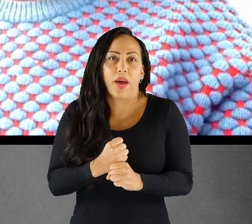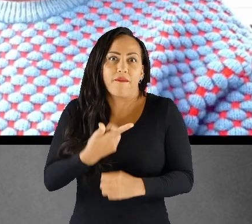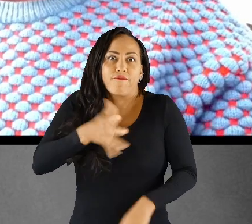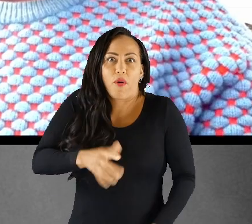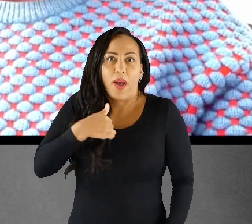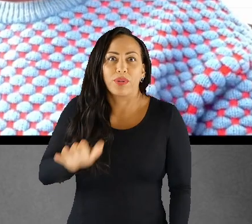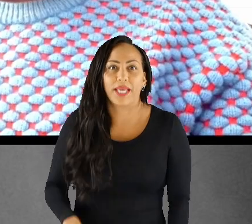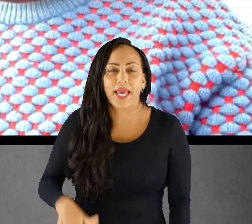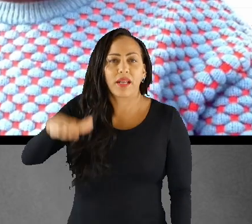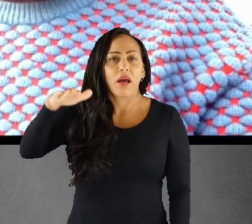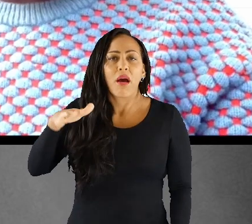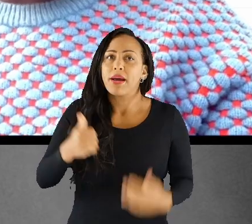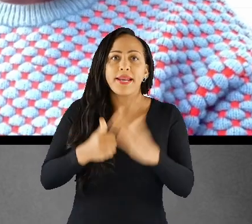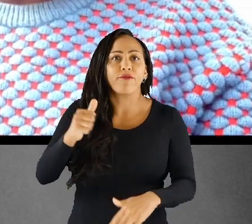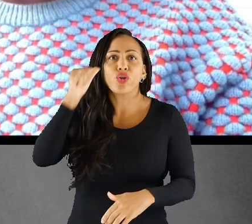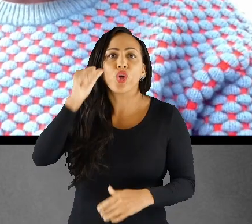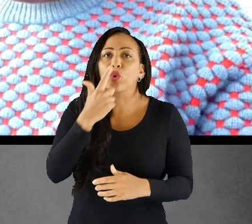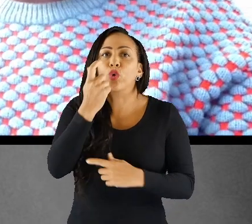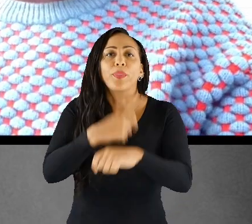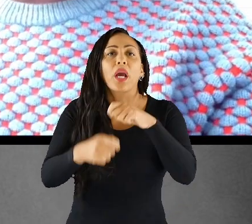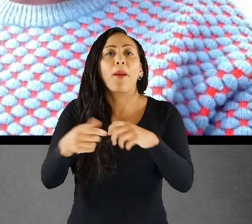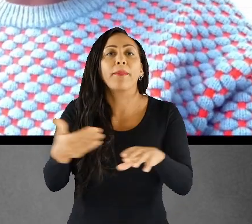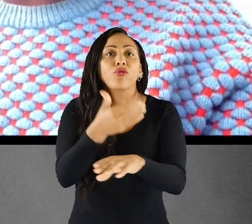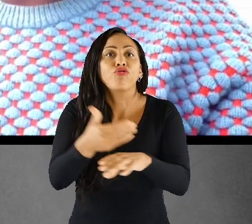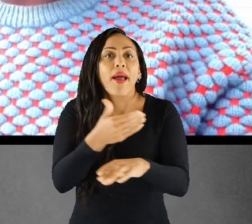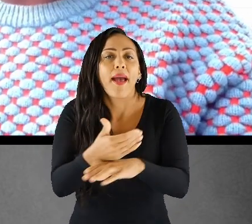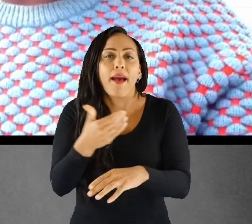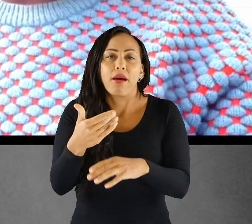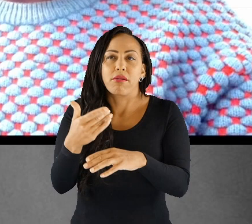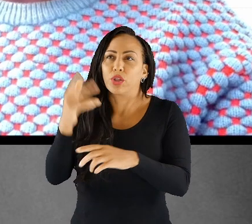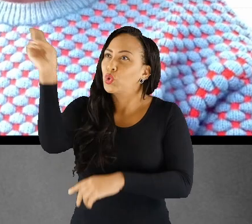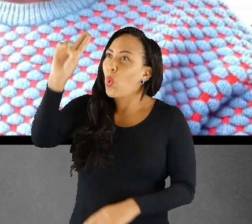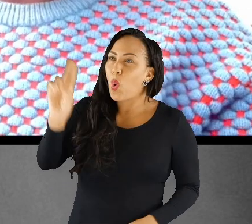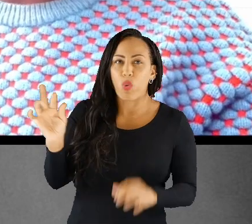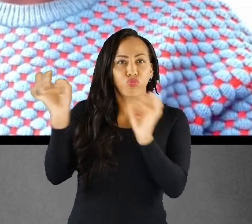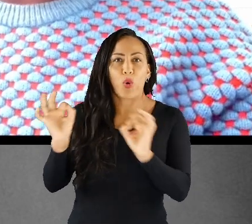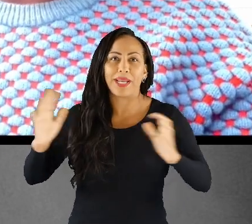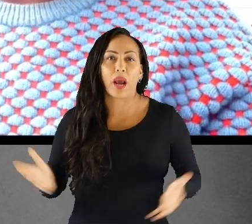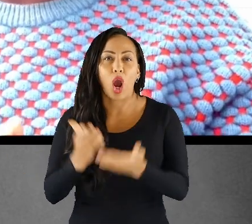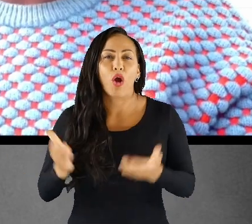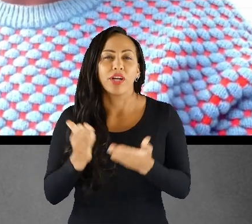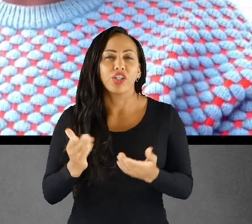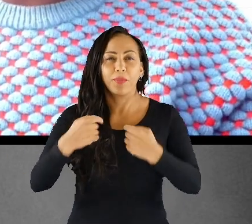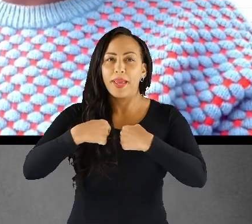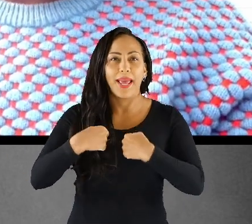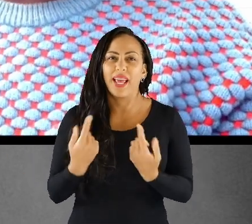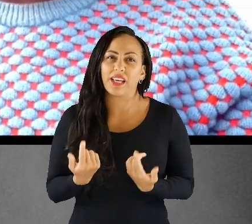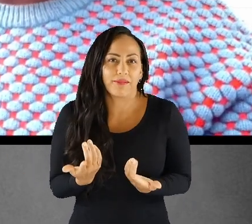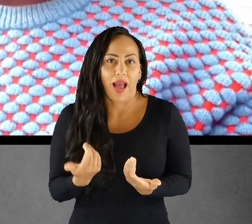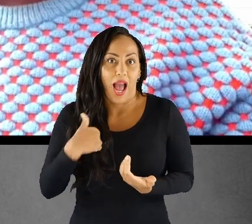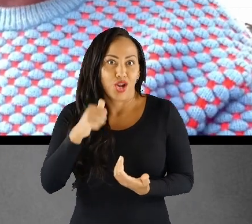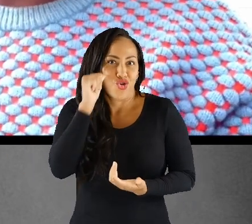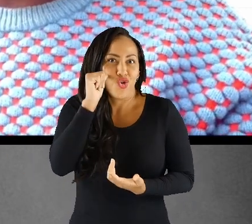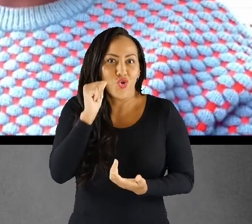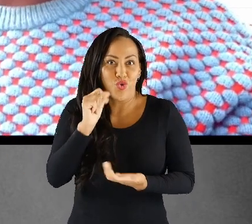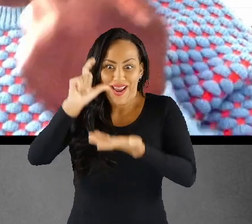you didn't think you could even get a career out of it. I was never encouraged to do it at school, but I always knew when I had a camera, this